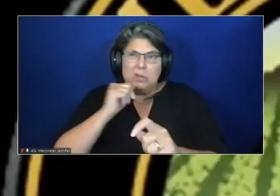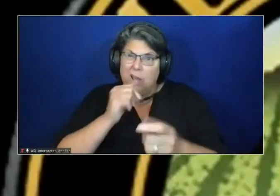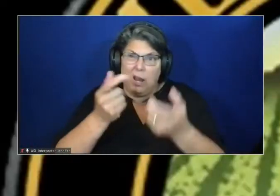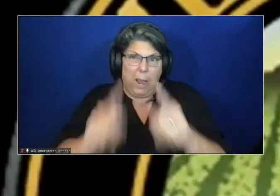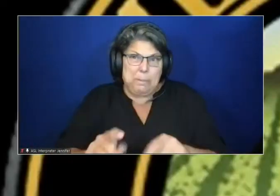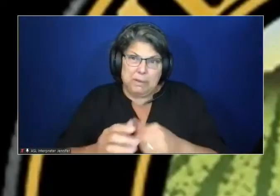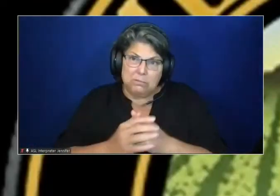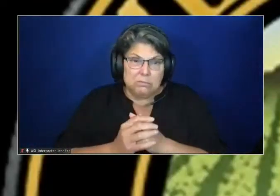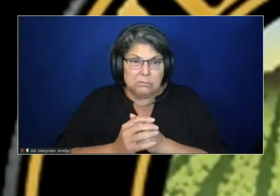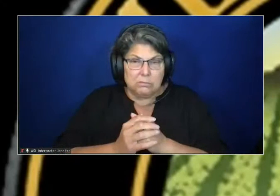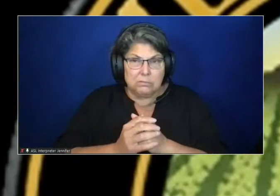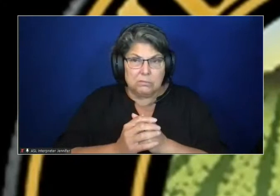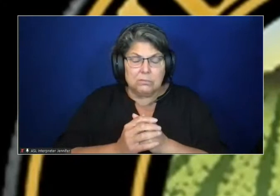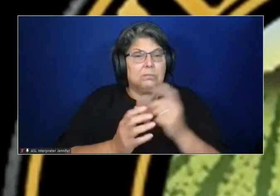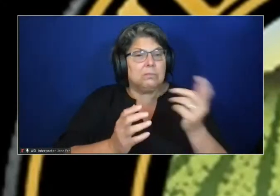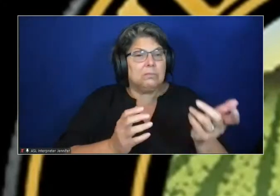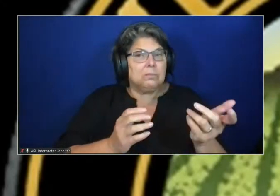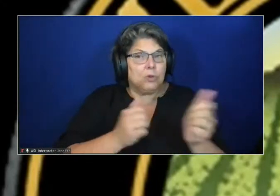Do you have a follow-up?